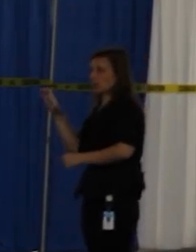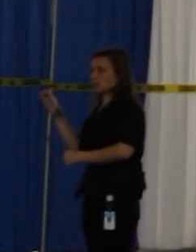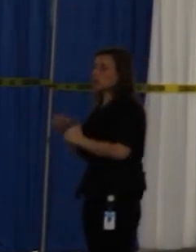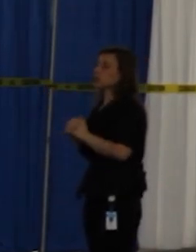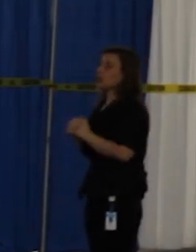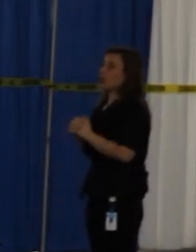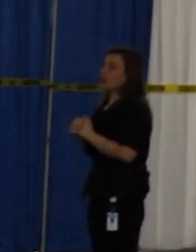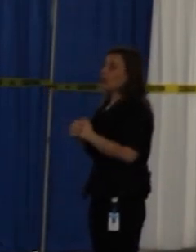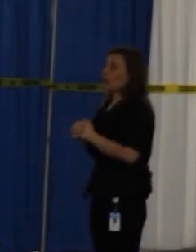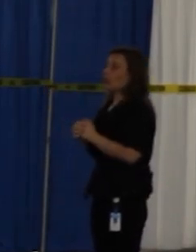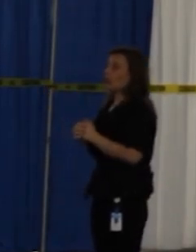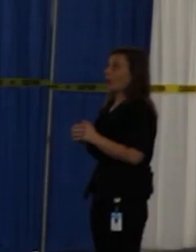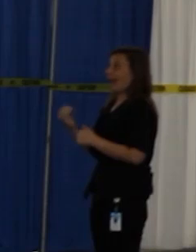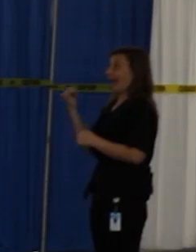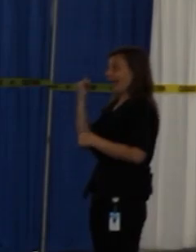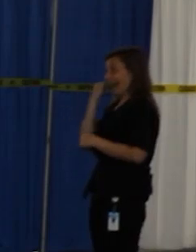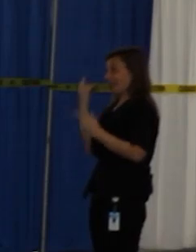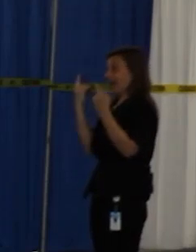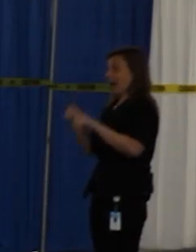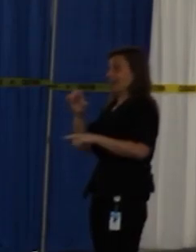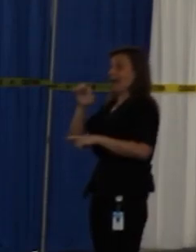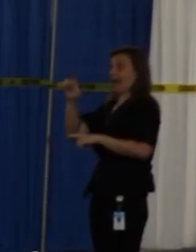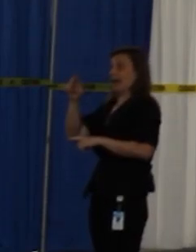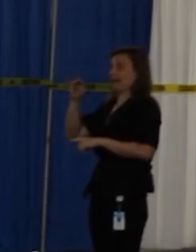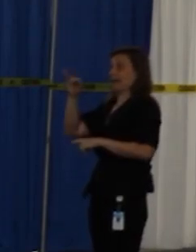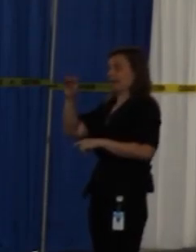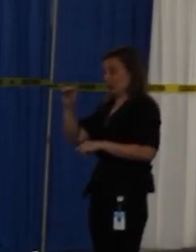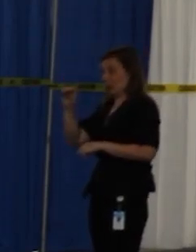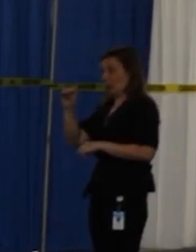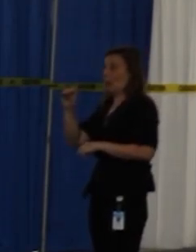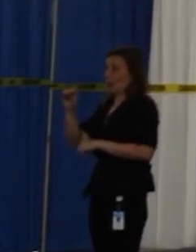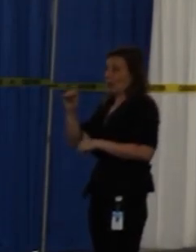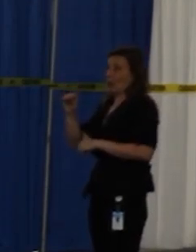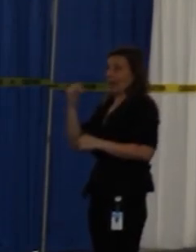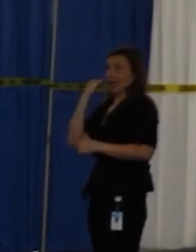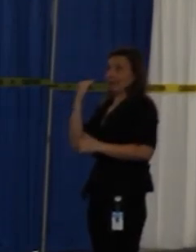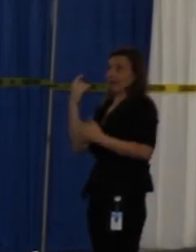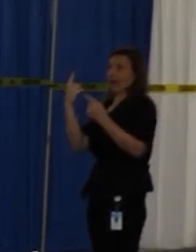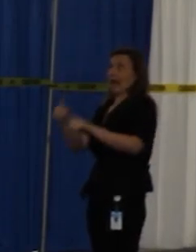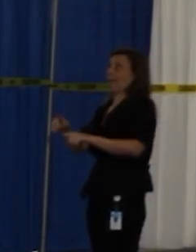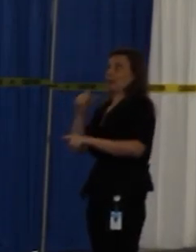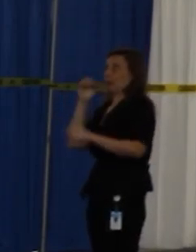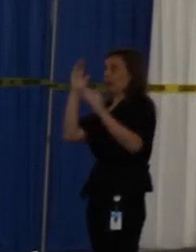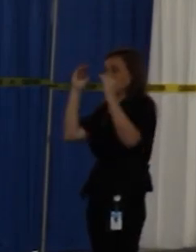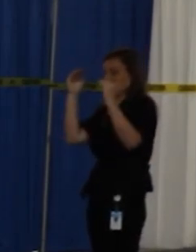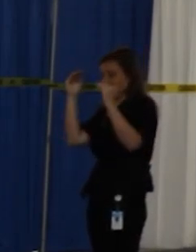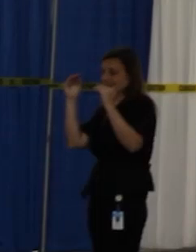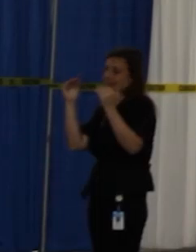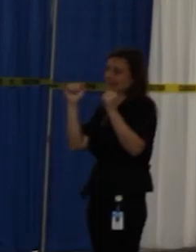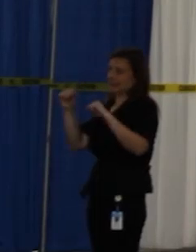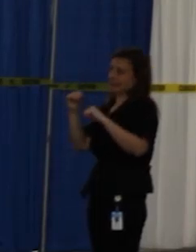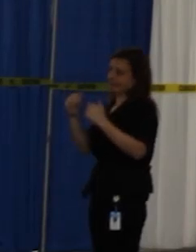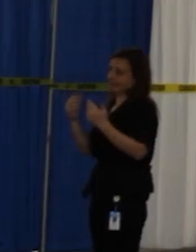season if we got an unexpected El Nino to develop, which produces more wind shear across the tropics, but that threat looks low.